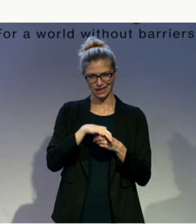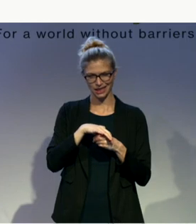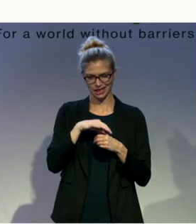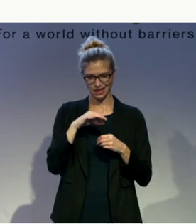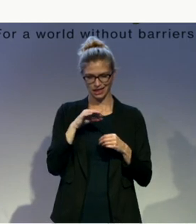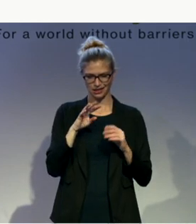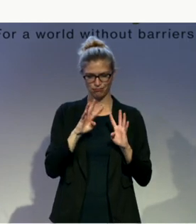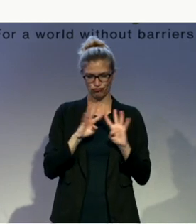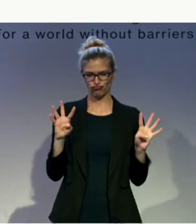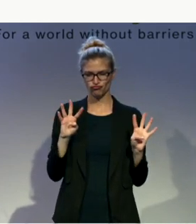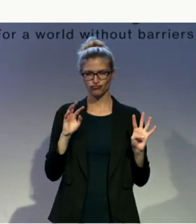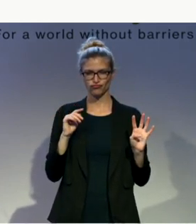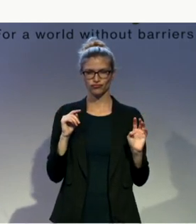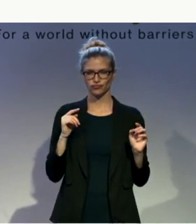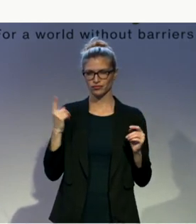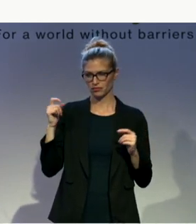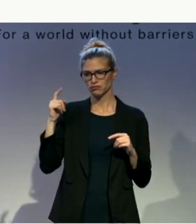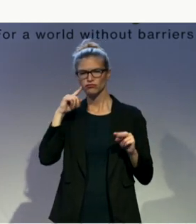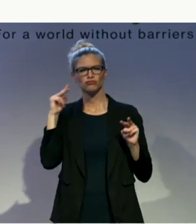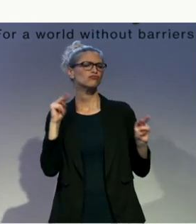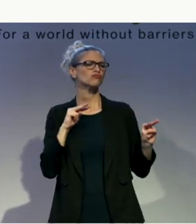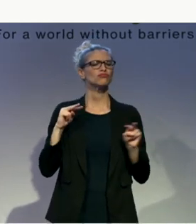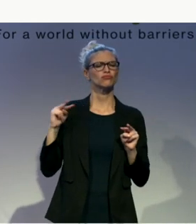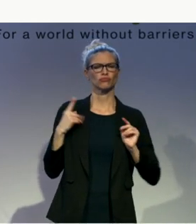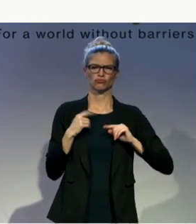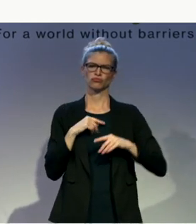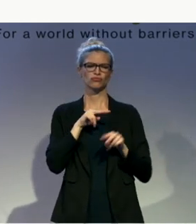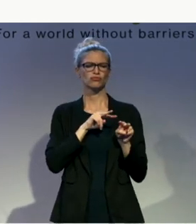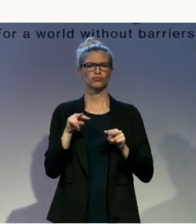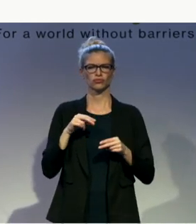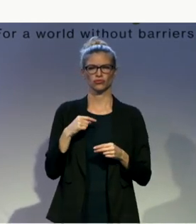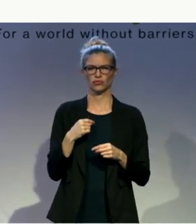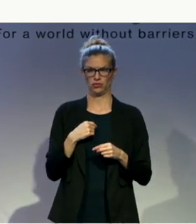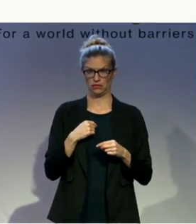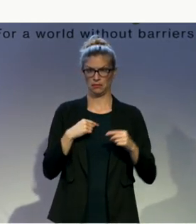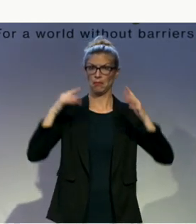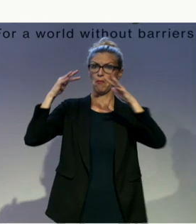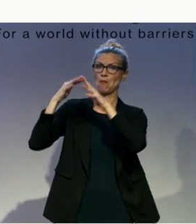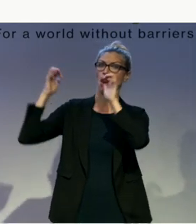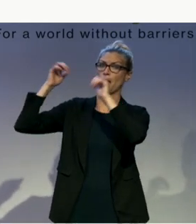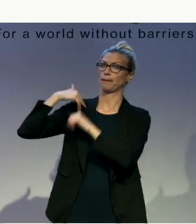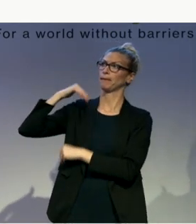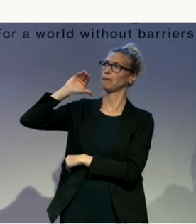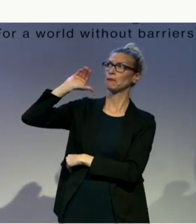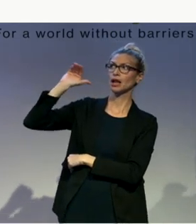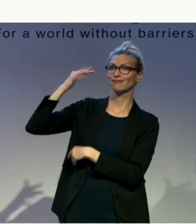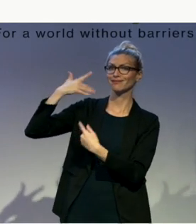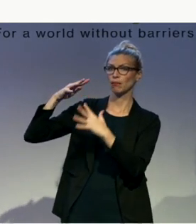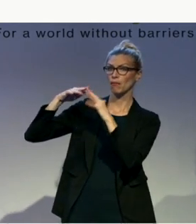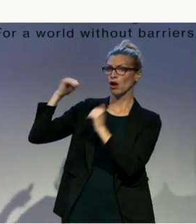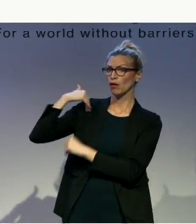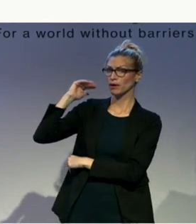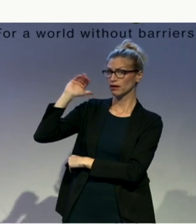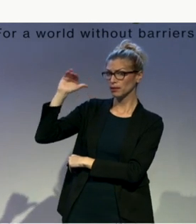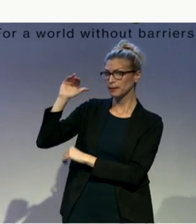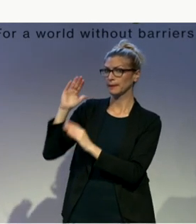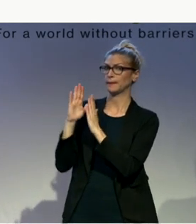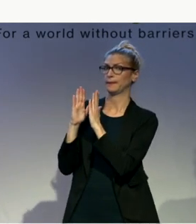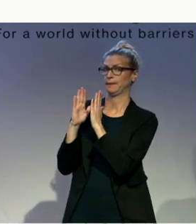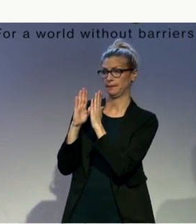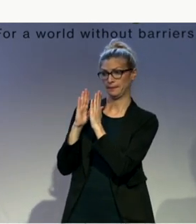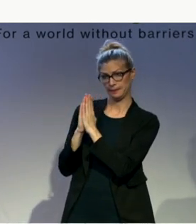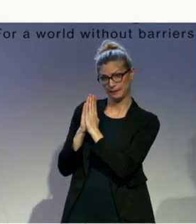Parliament and got the advice to set up meetings with all the party secretaries to have them